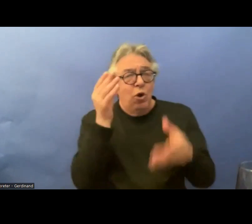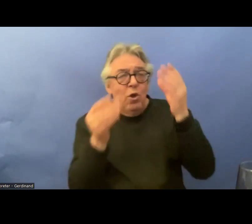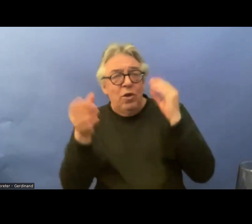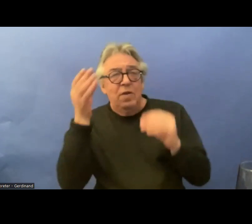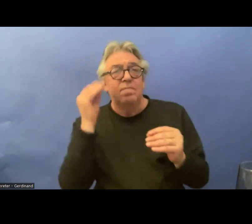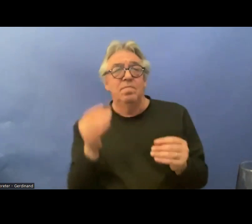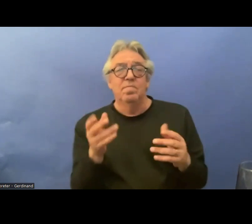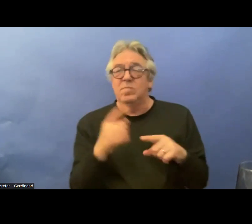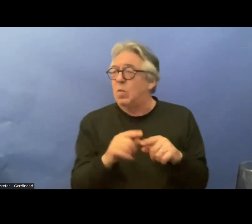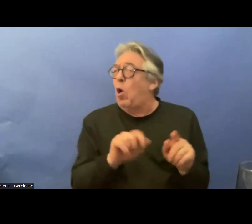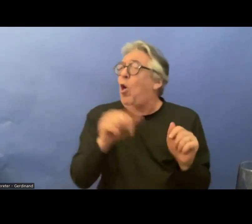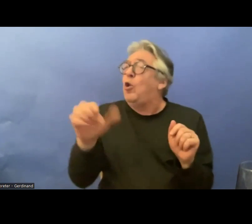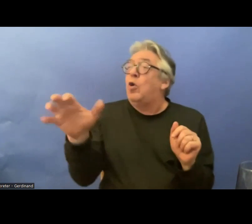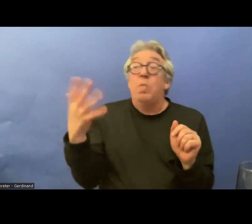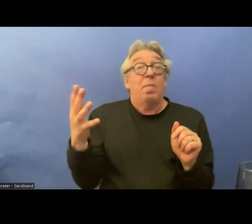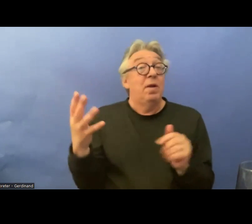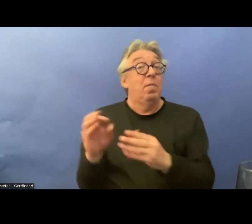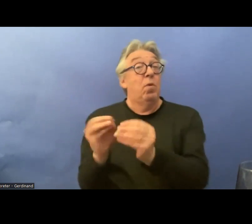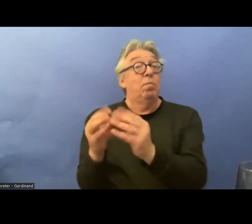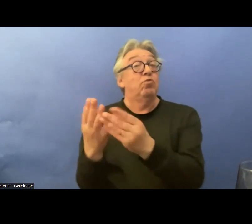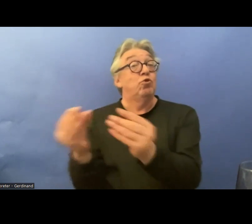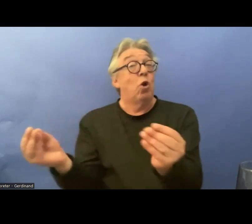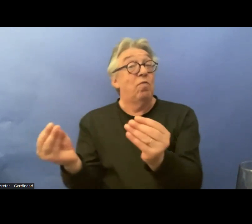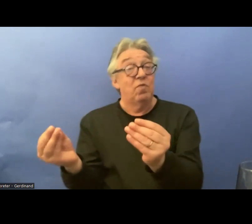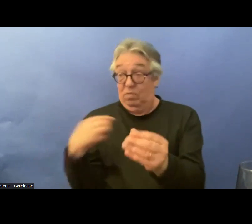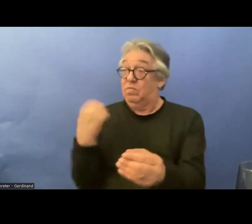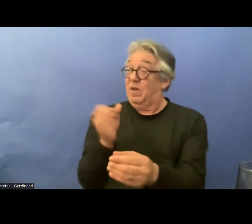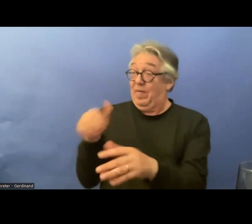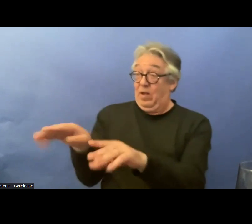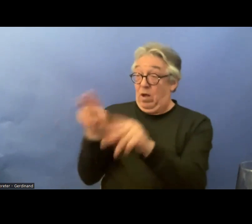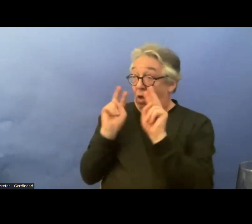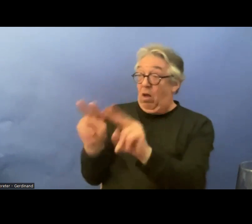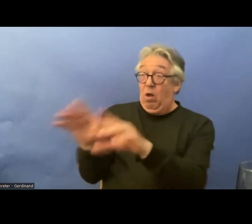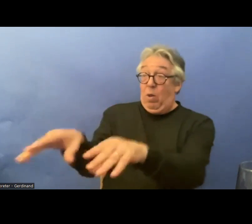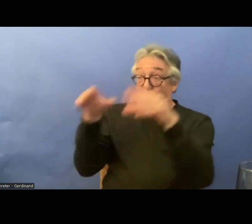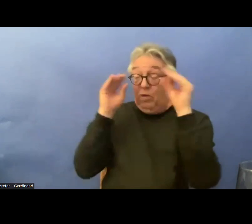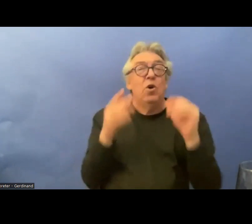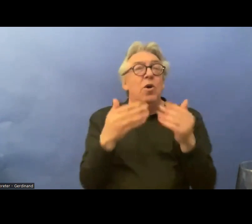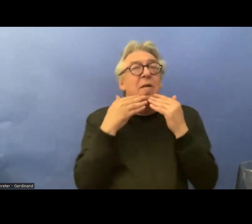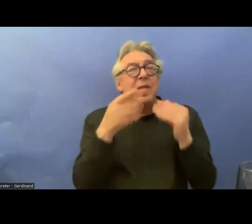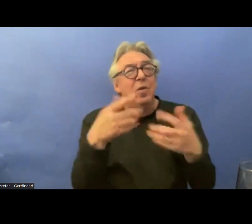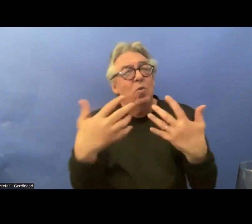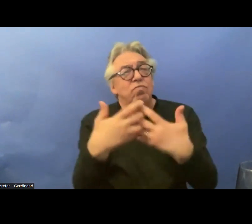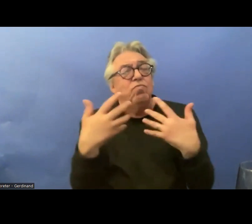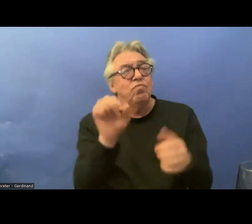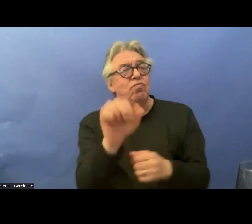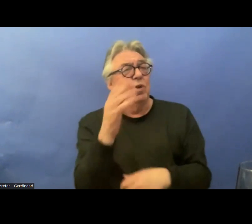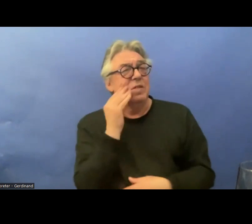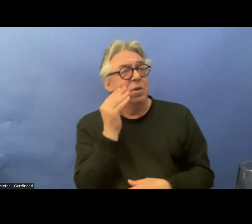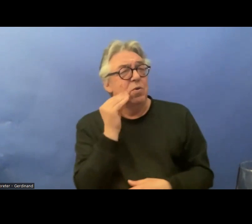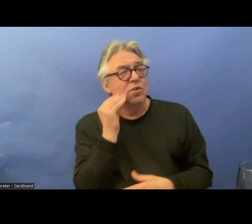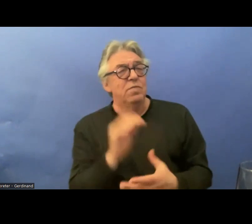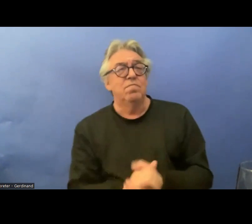overcoming these challenges. And thank you for the recommendations as well from your experience. And indeed, in particular, I like